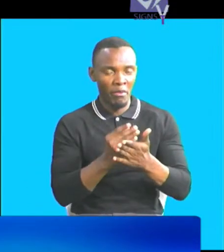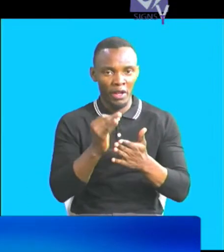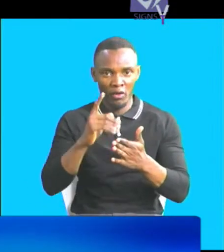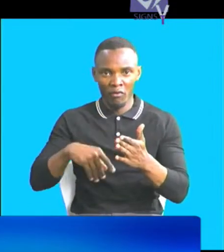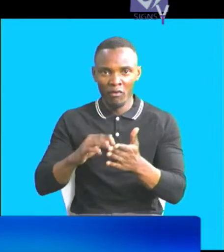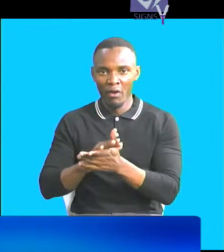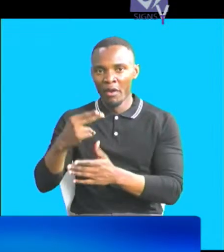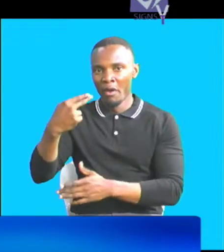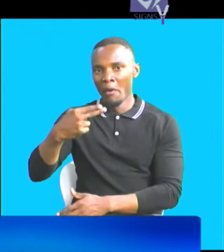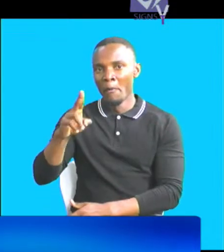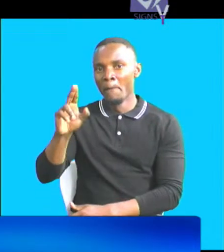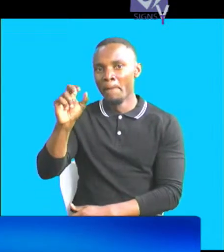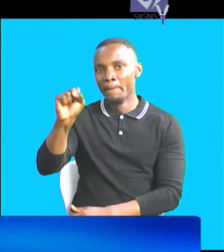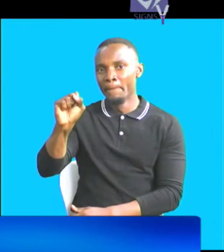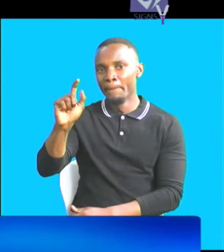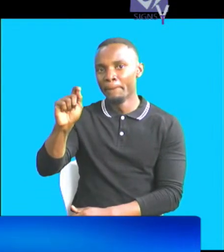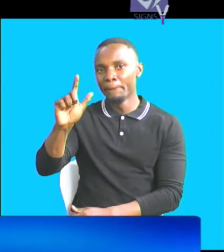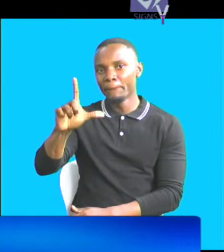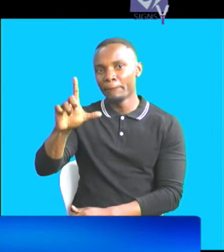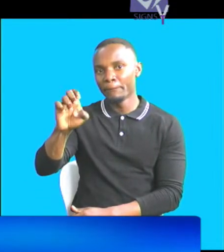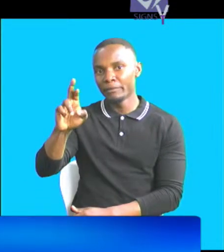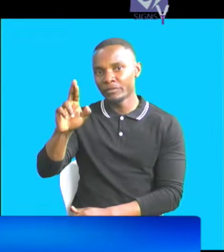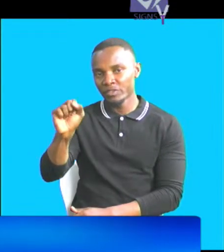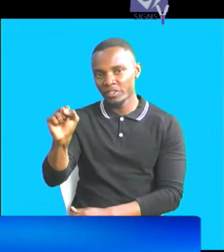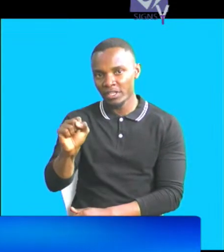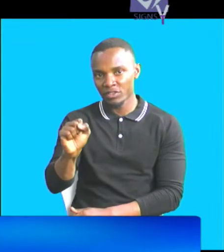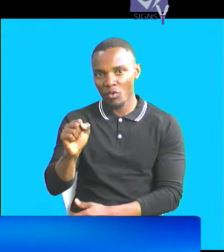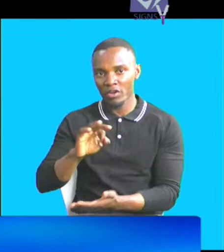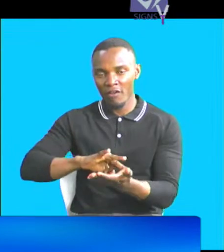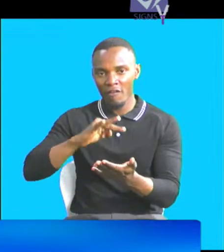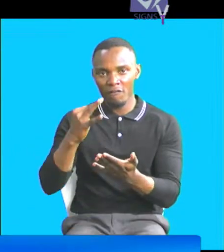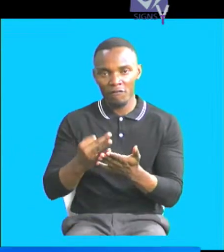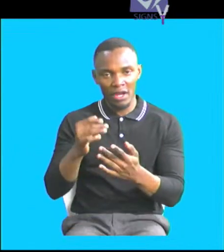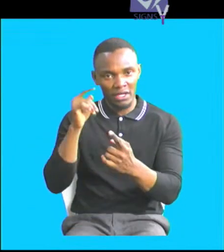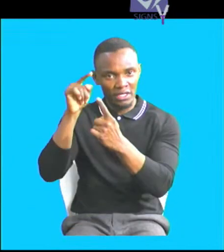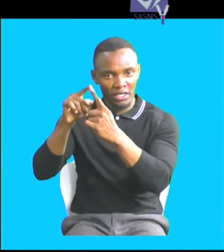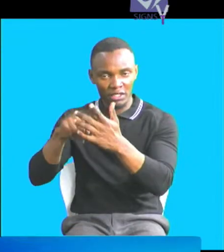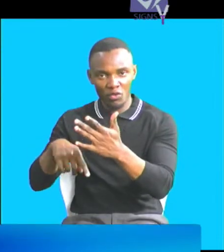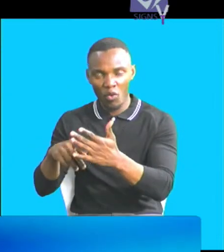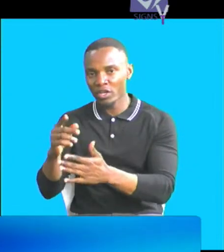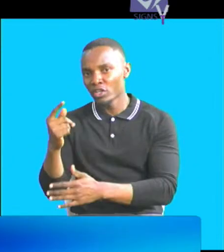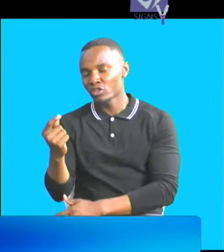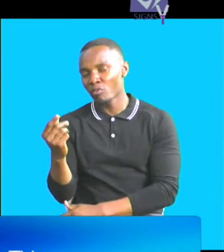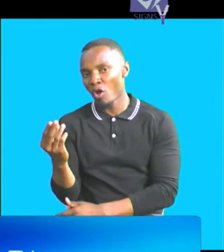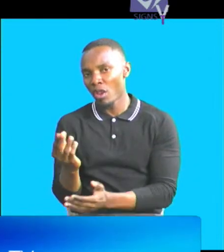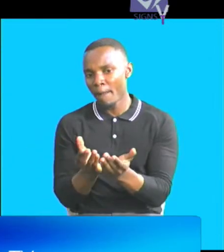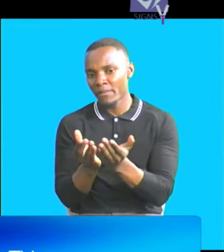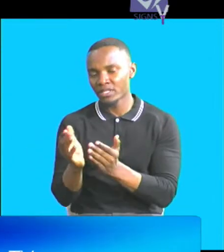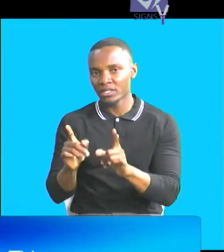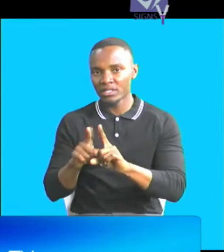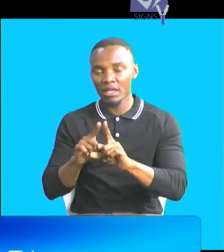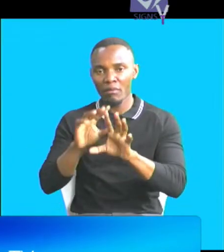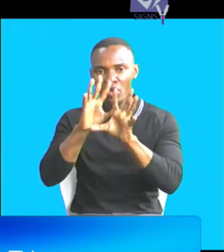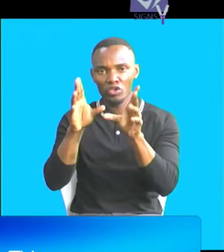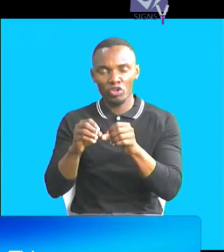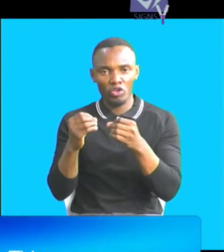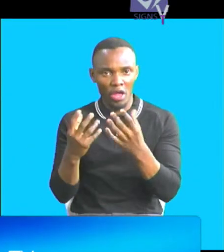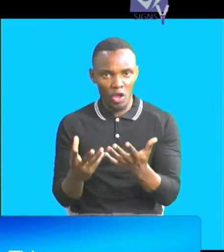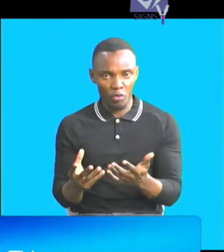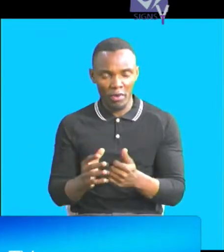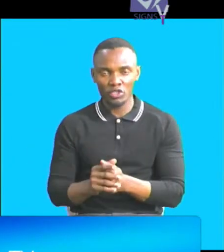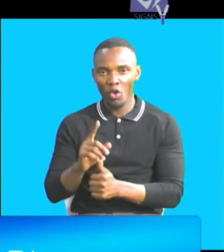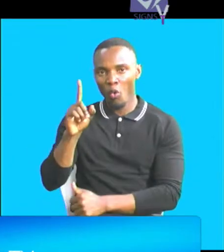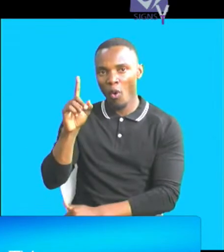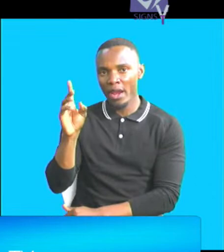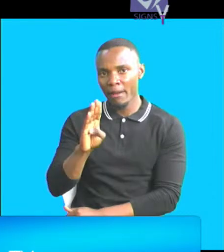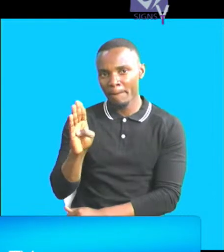Fund, targeting the MSMEs, individual businesses, a total of 1 billion shillings. Is